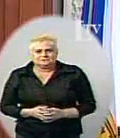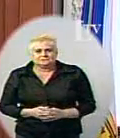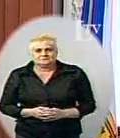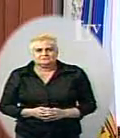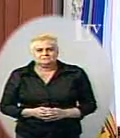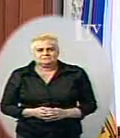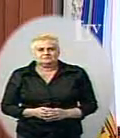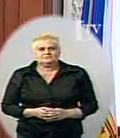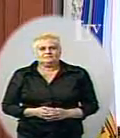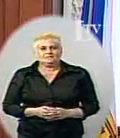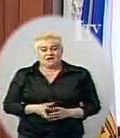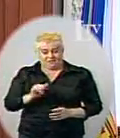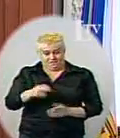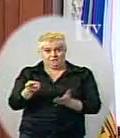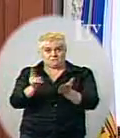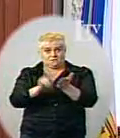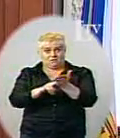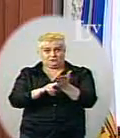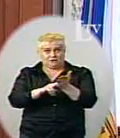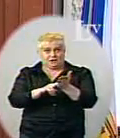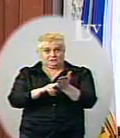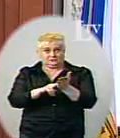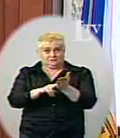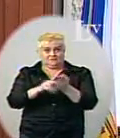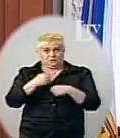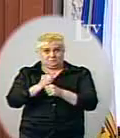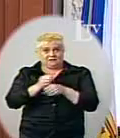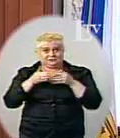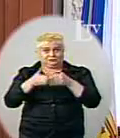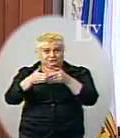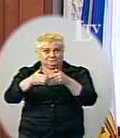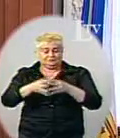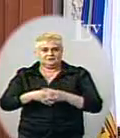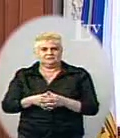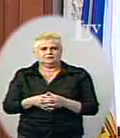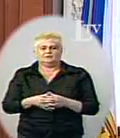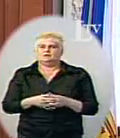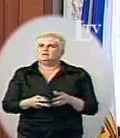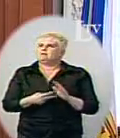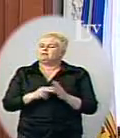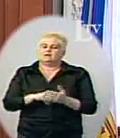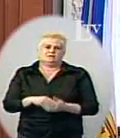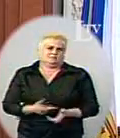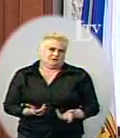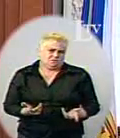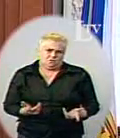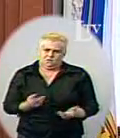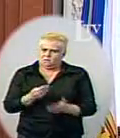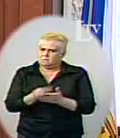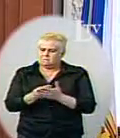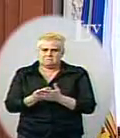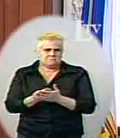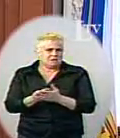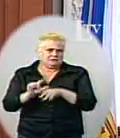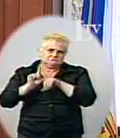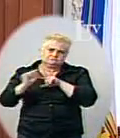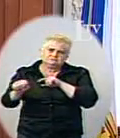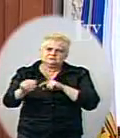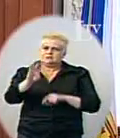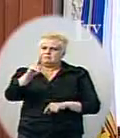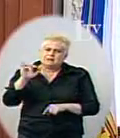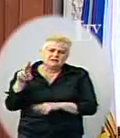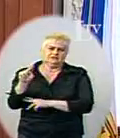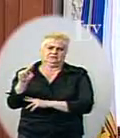The shipbuilding contract will generate millions of dollars in economic spin-offs for the region